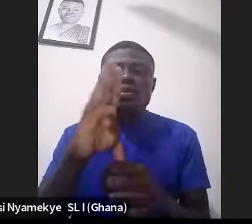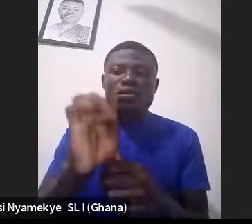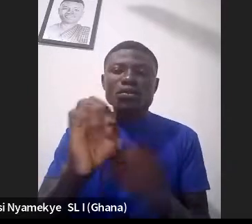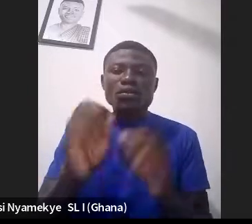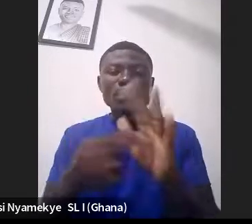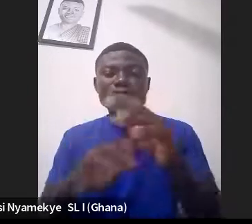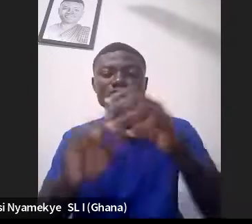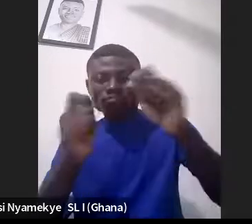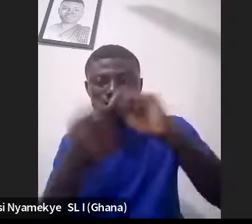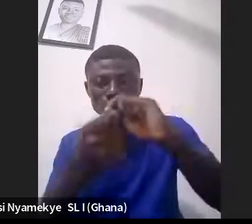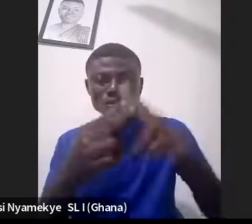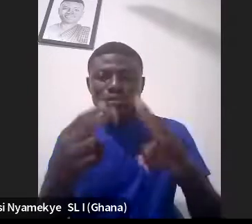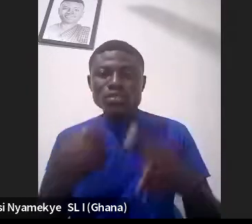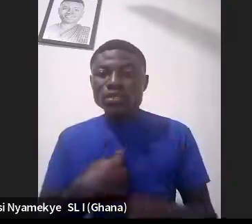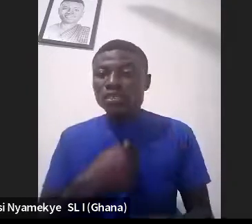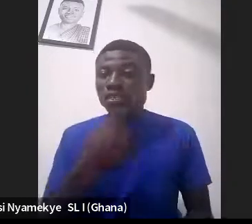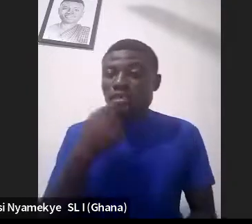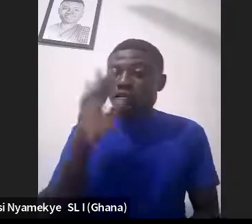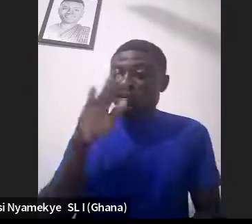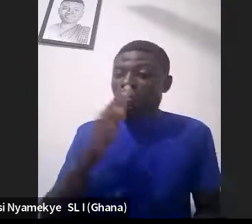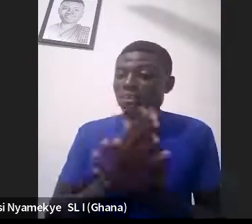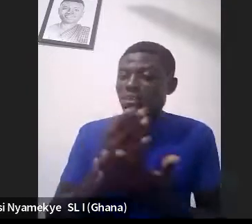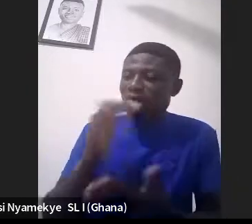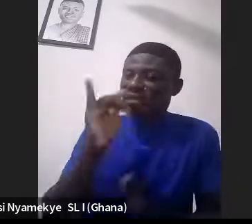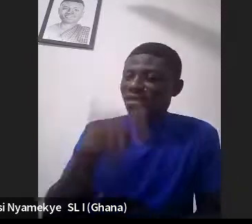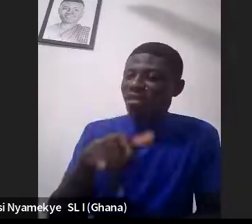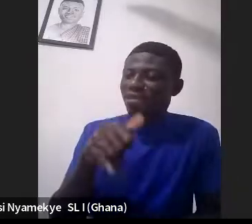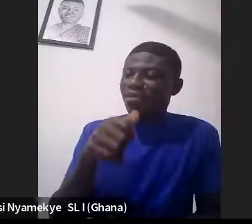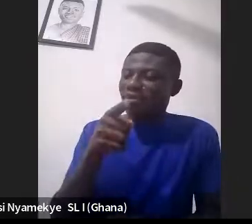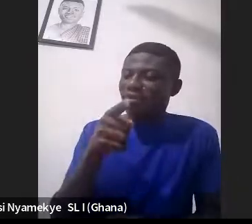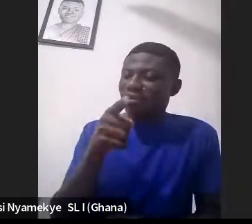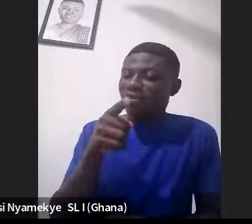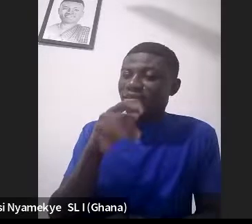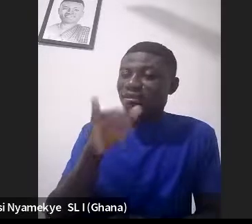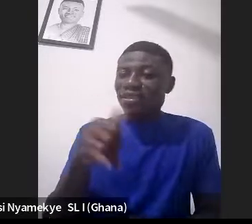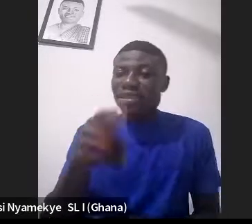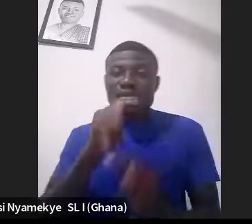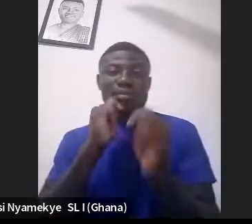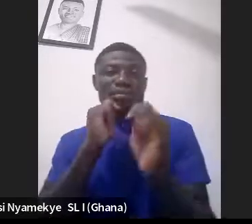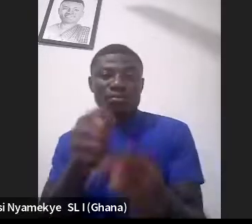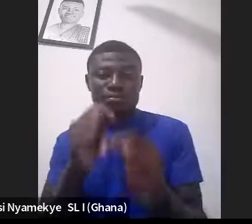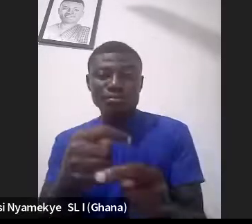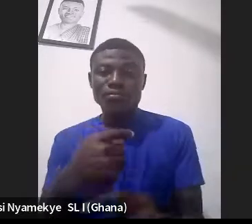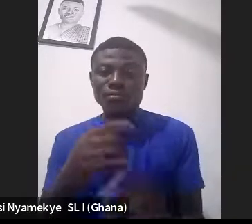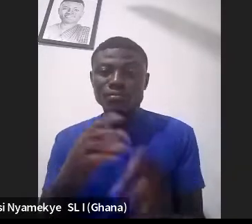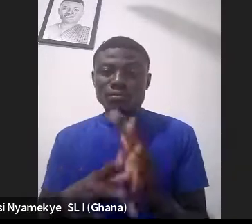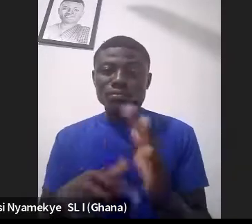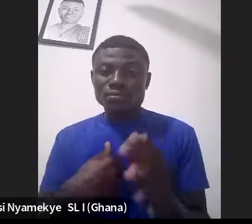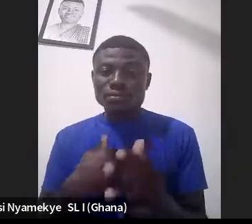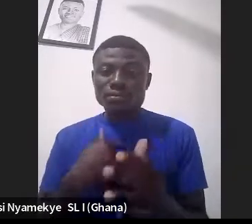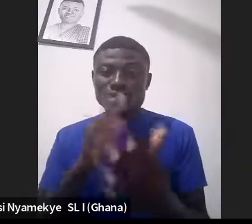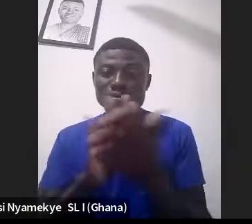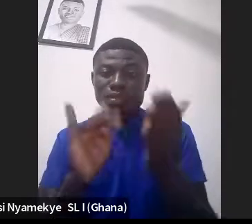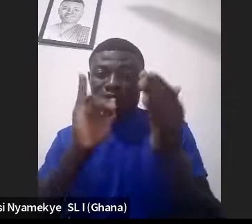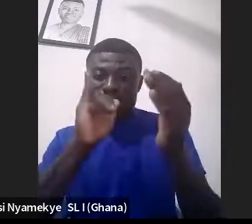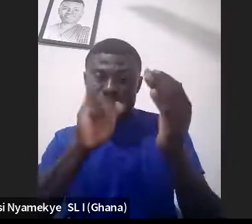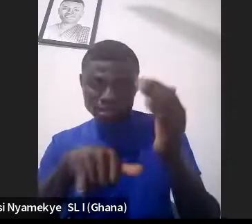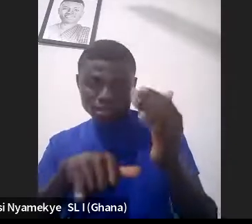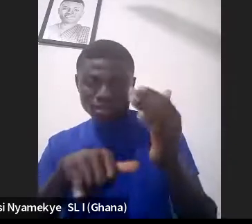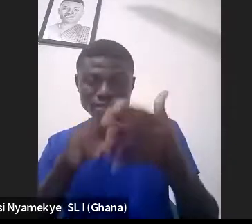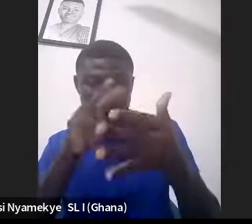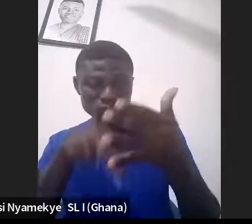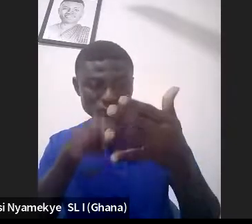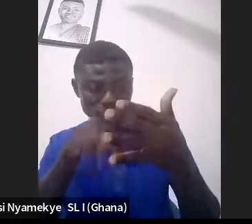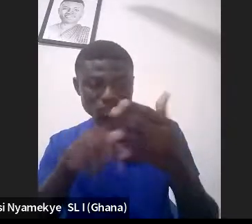then we said, well, this is something that, this is a talent. And I actually do believe, if you read the Dyslexic Advantage